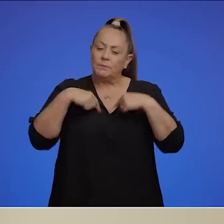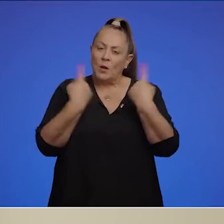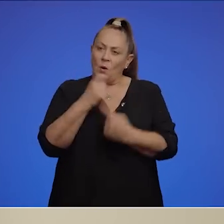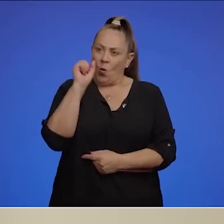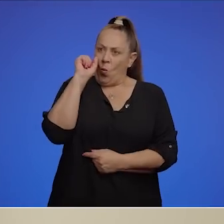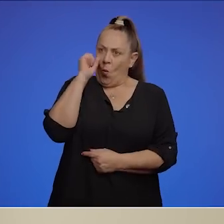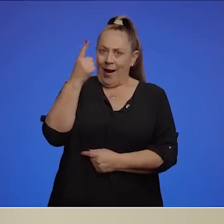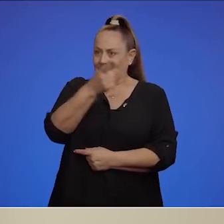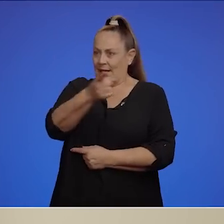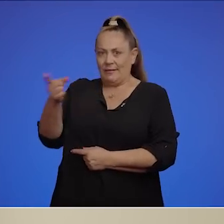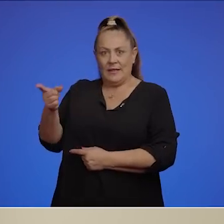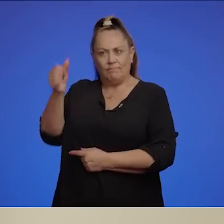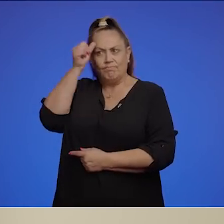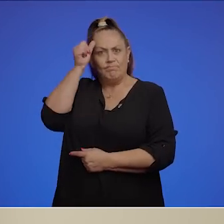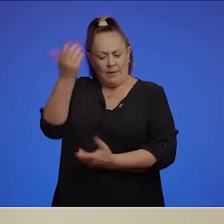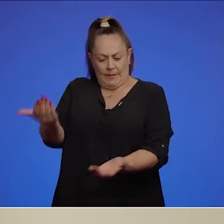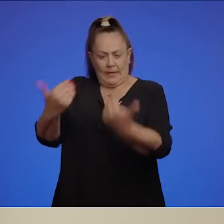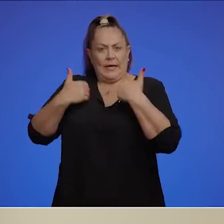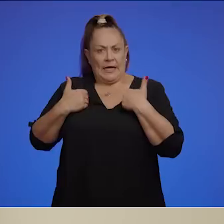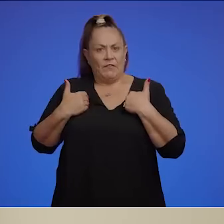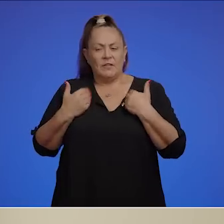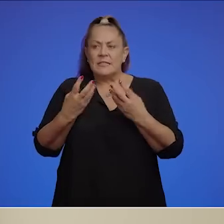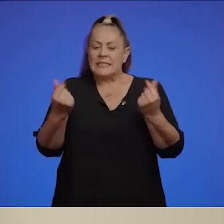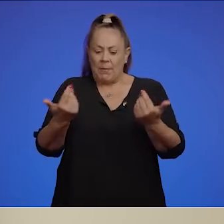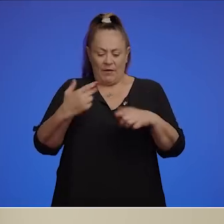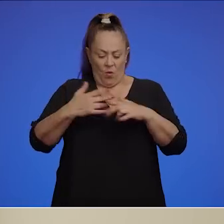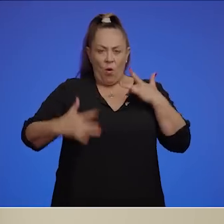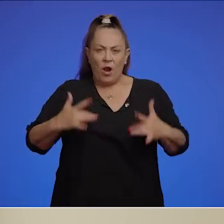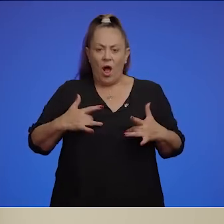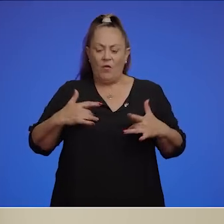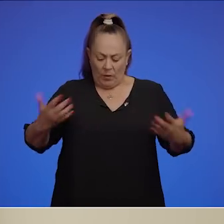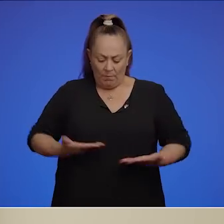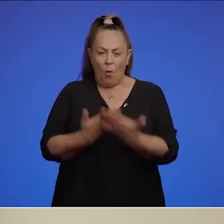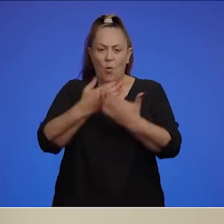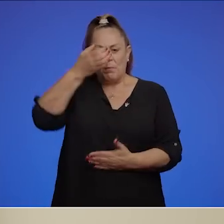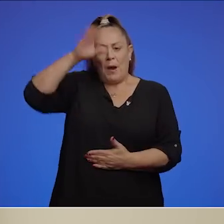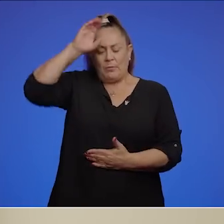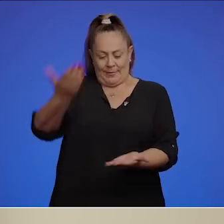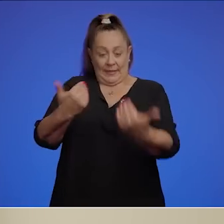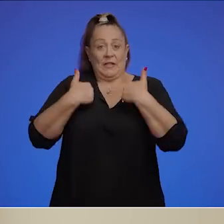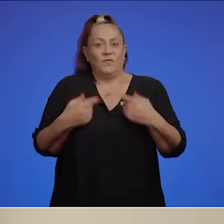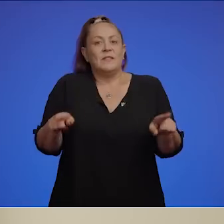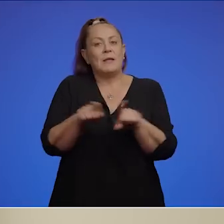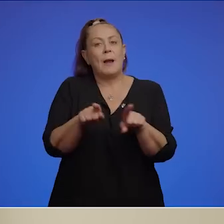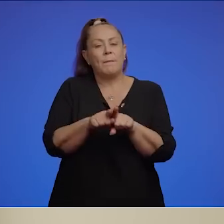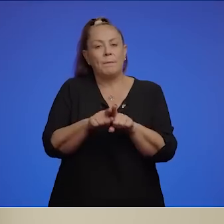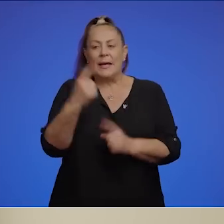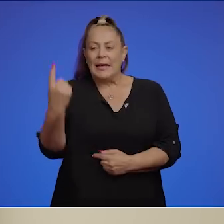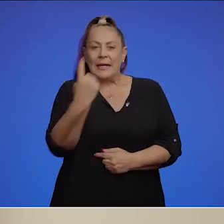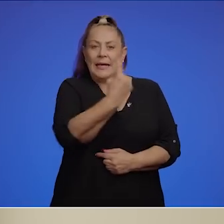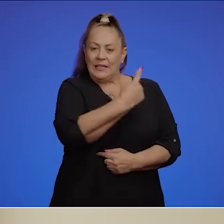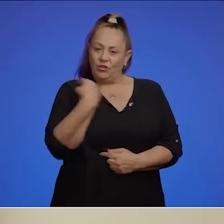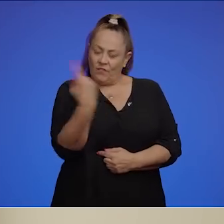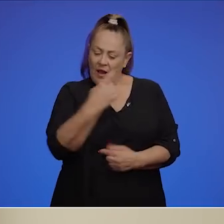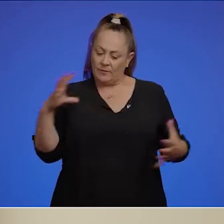got. We're all given a vocation, a calling at the moment of our baptism. Each of us is called either to the vocation